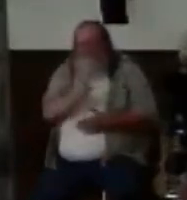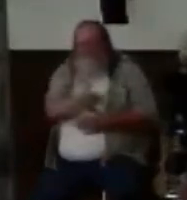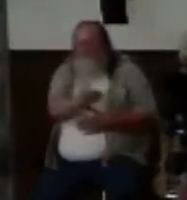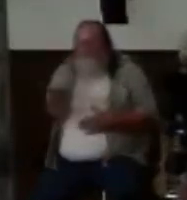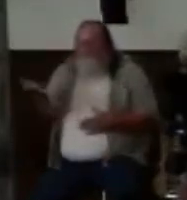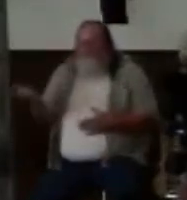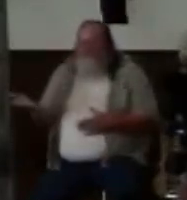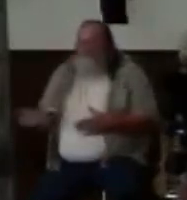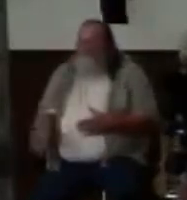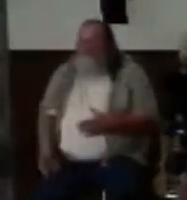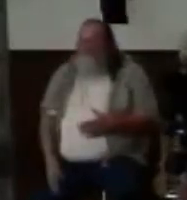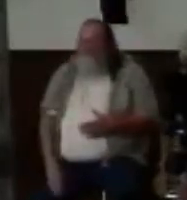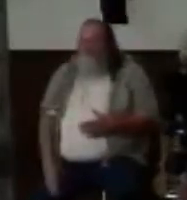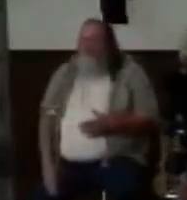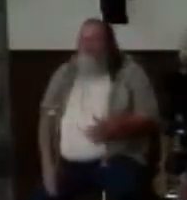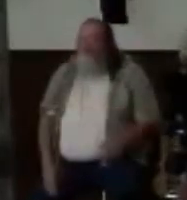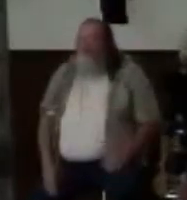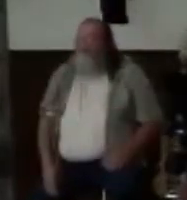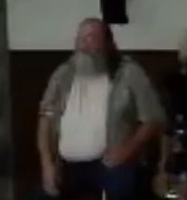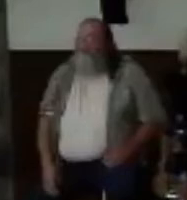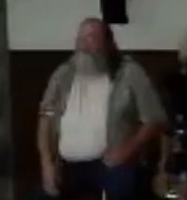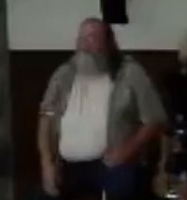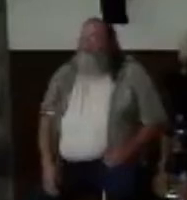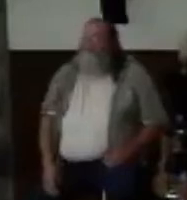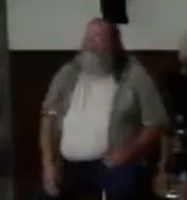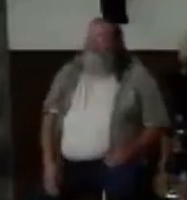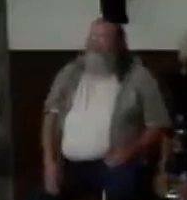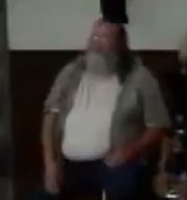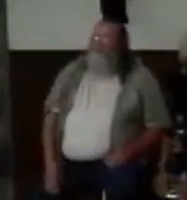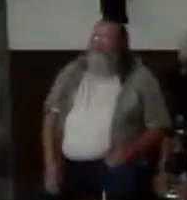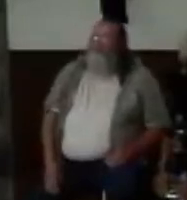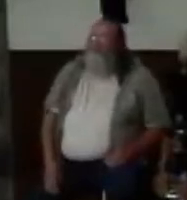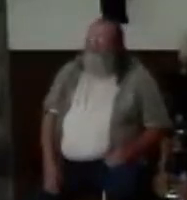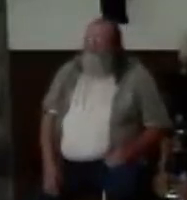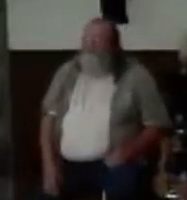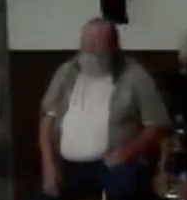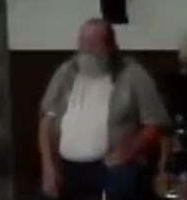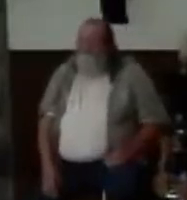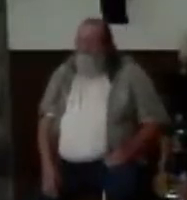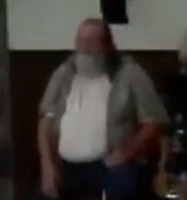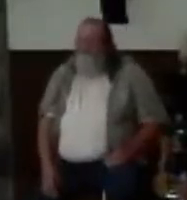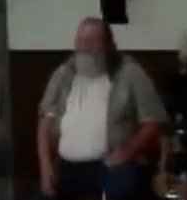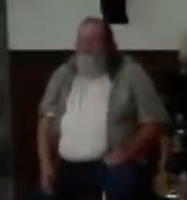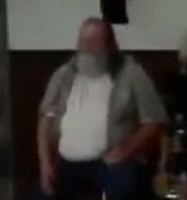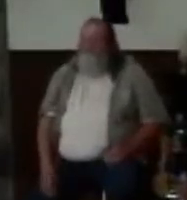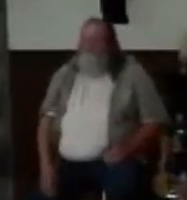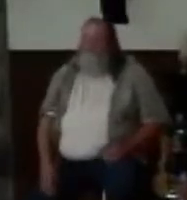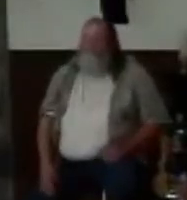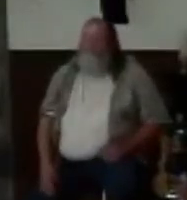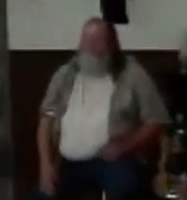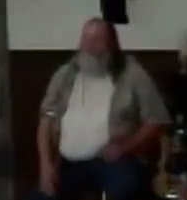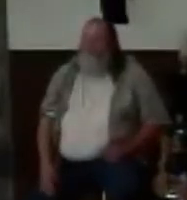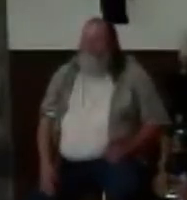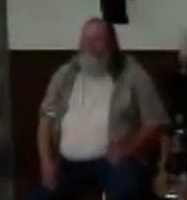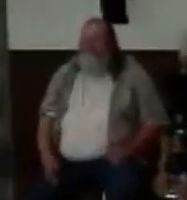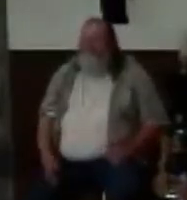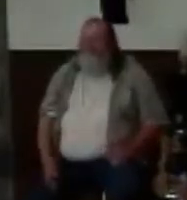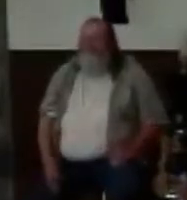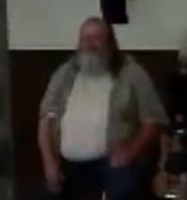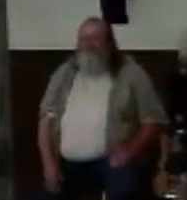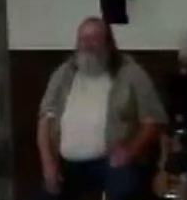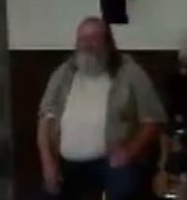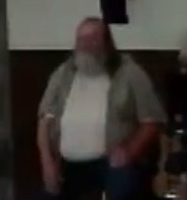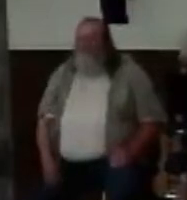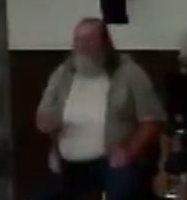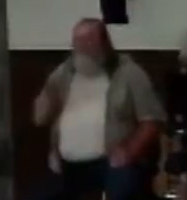Maybe one day I'll haul water better than anyone else and become king. Maybe I'll bake the best bread